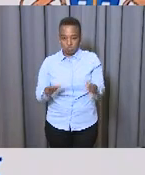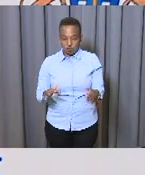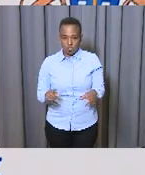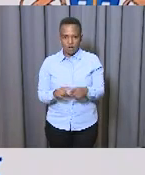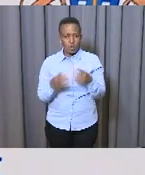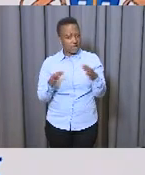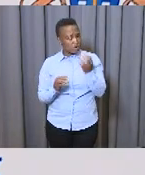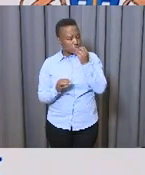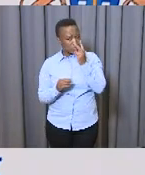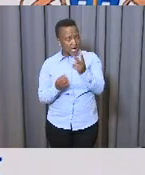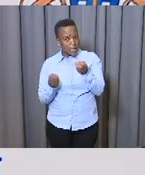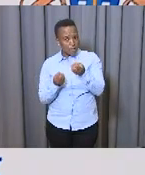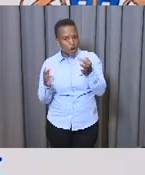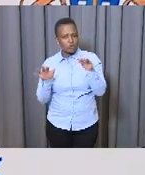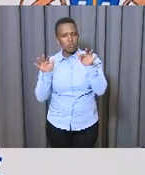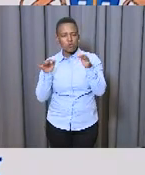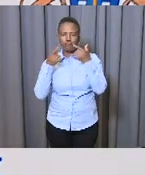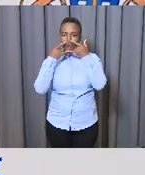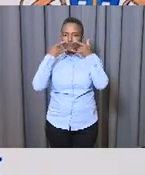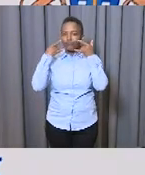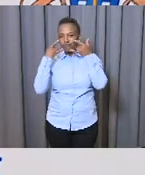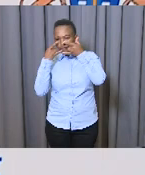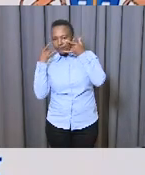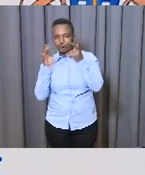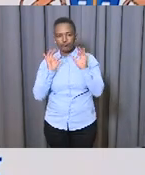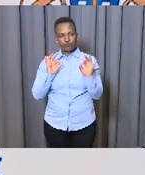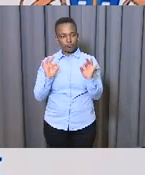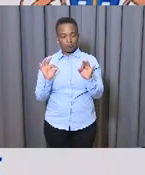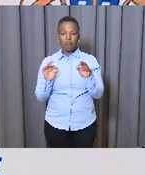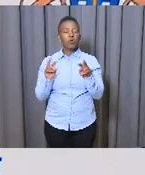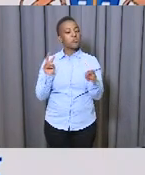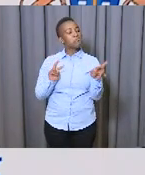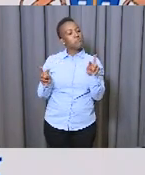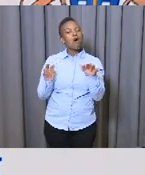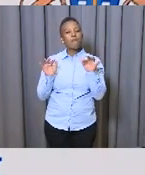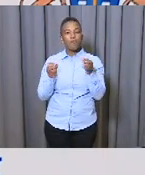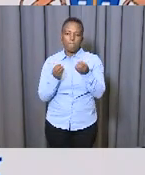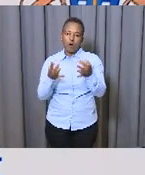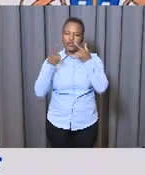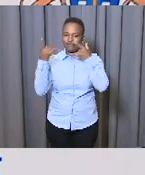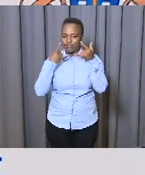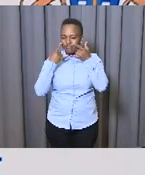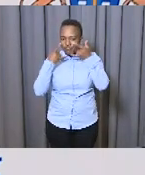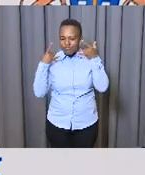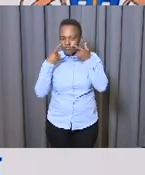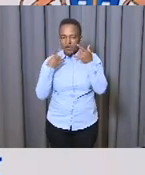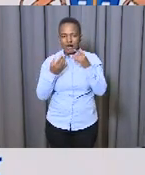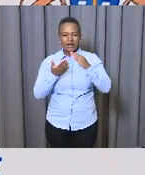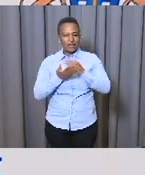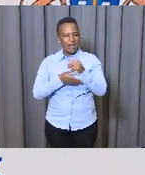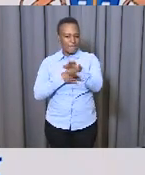A lot more people are wearing masks. We're seeing that a lot more people are wearing masks, but there are still places, I'm